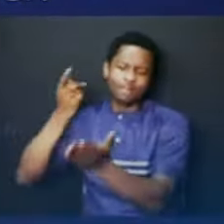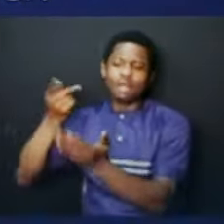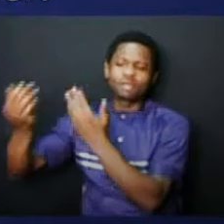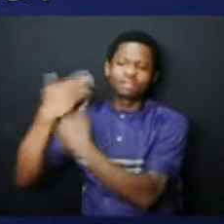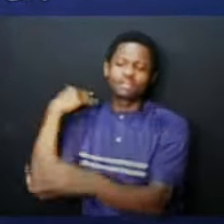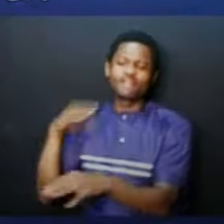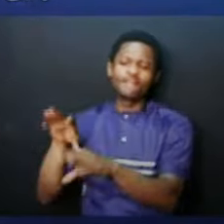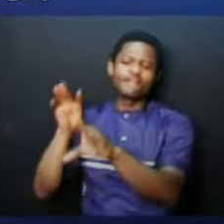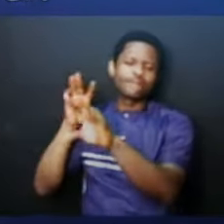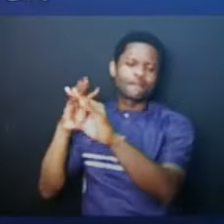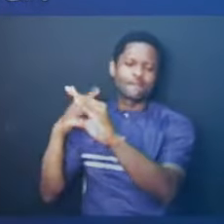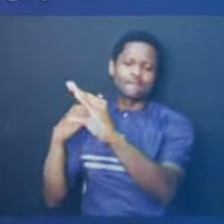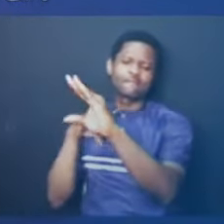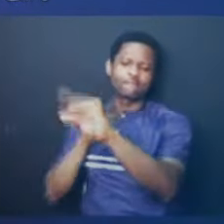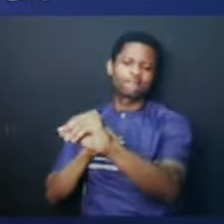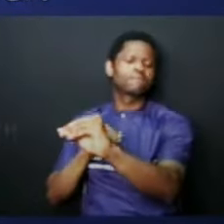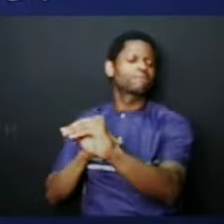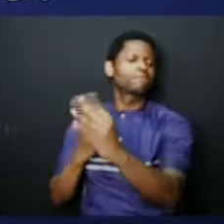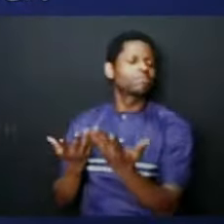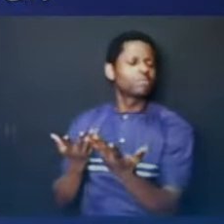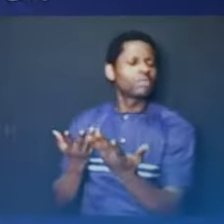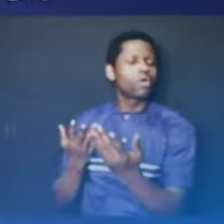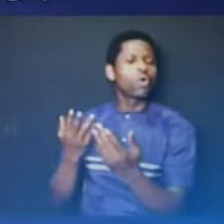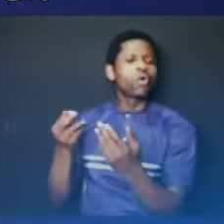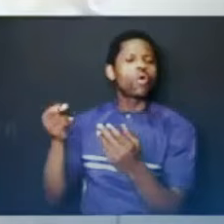Or giving someone what they